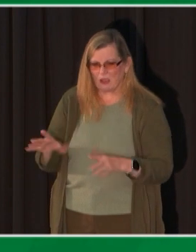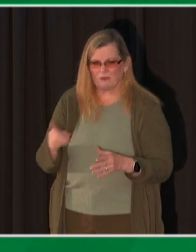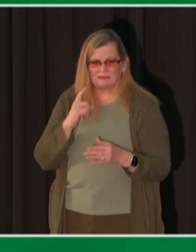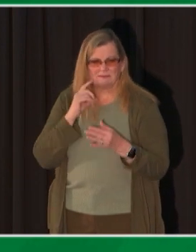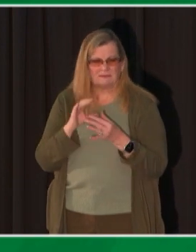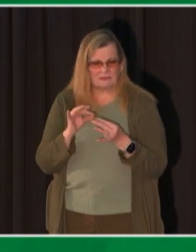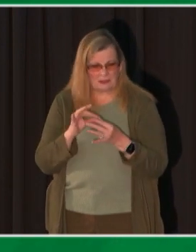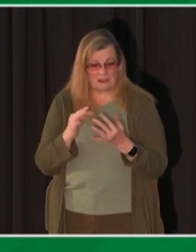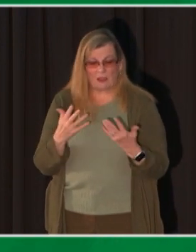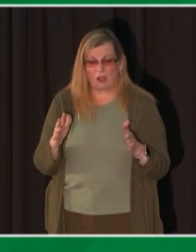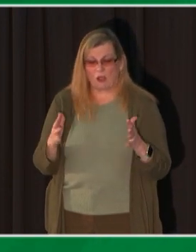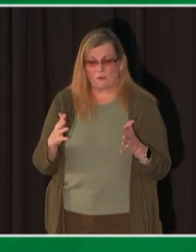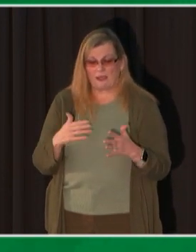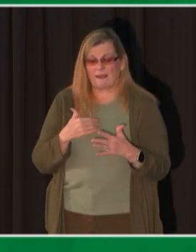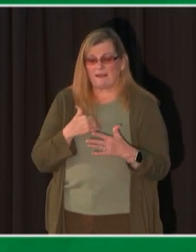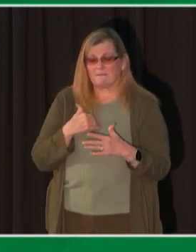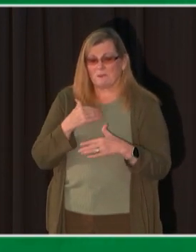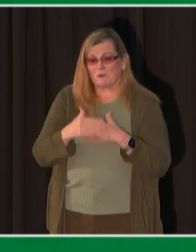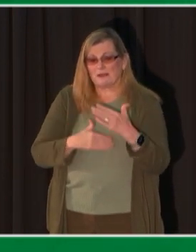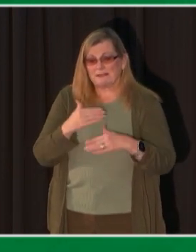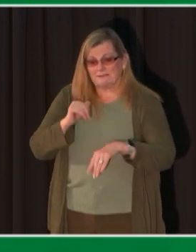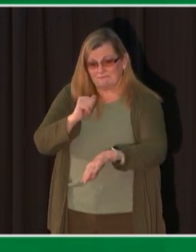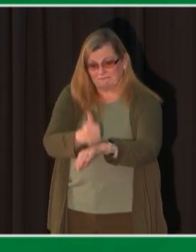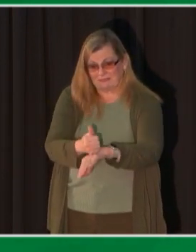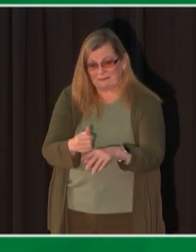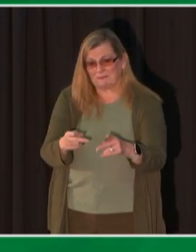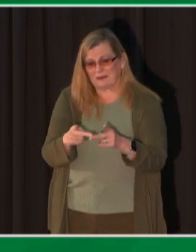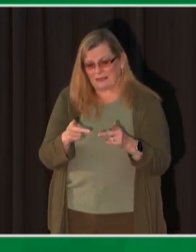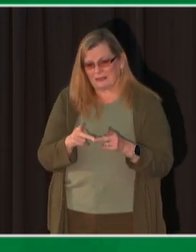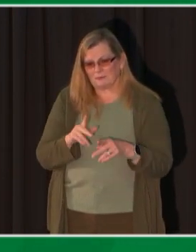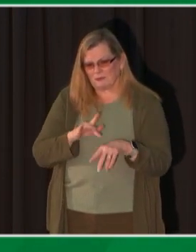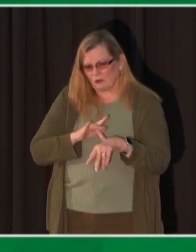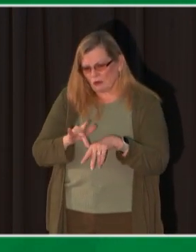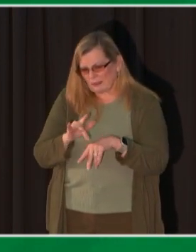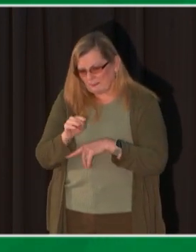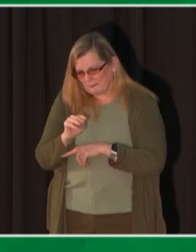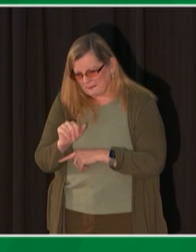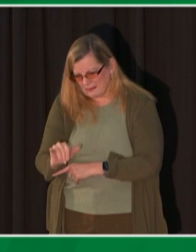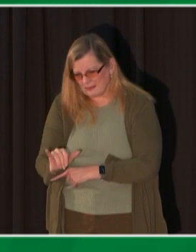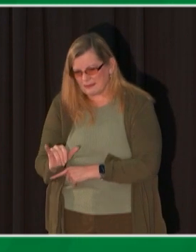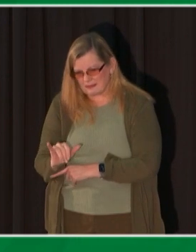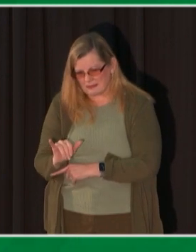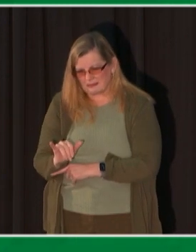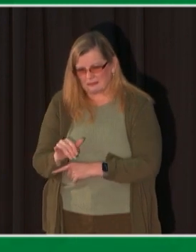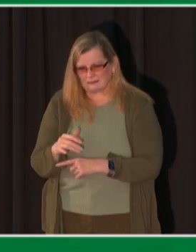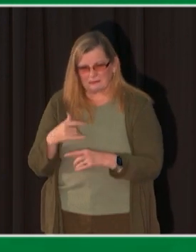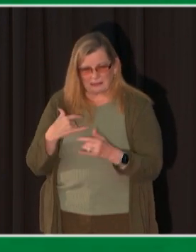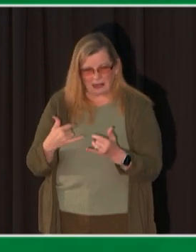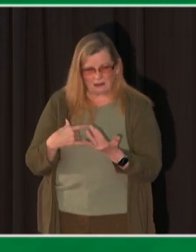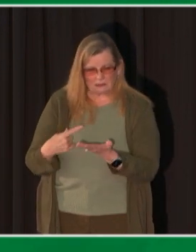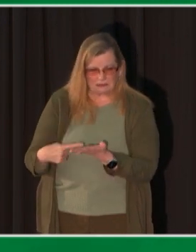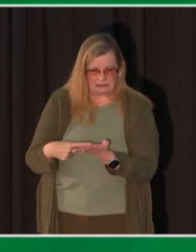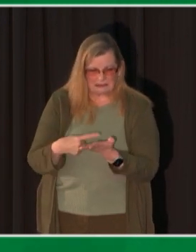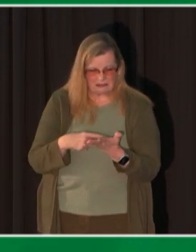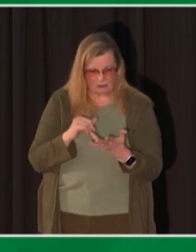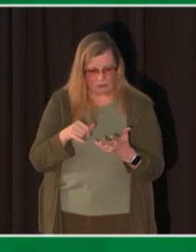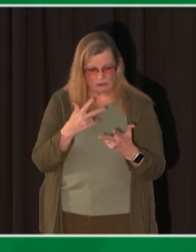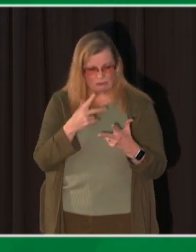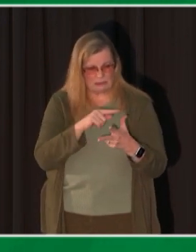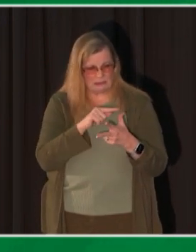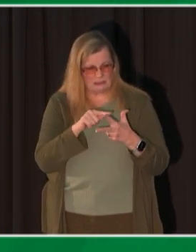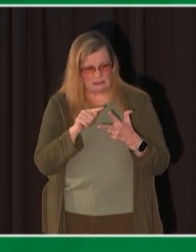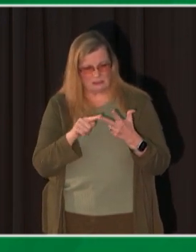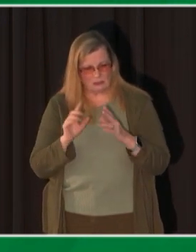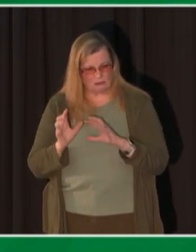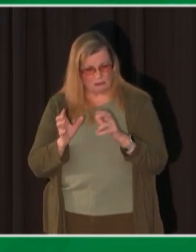that in early May. So we'll talk a lot more about the critical decision points, as the mayor has mentioned, about reopening